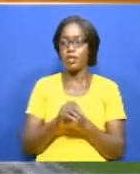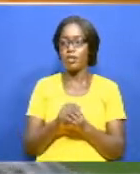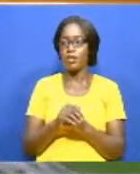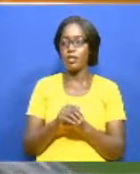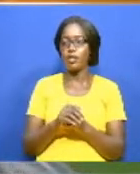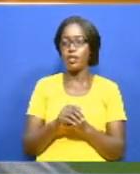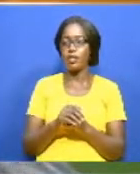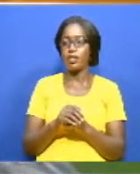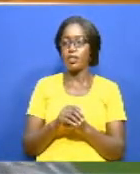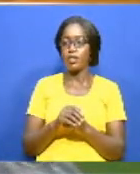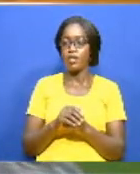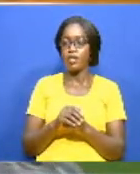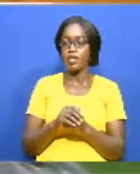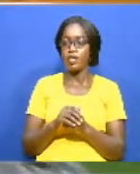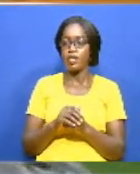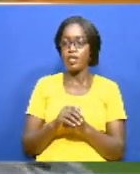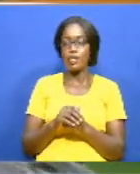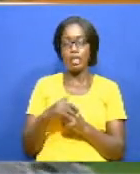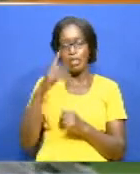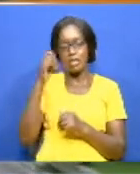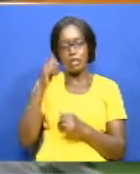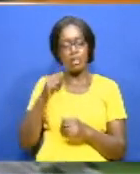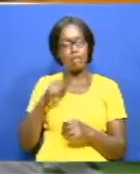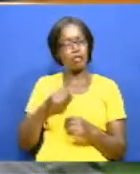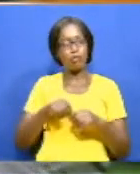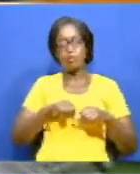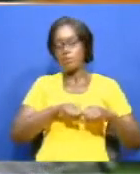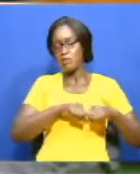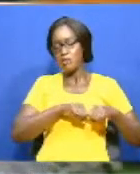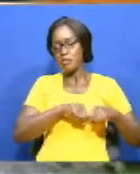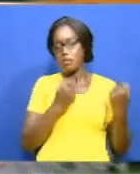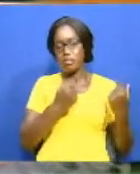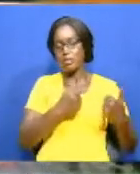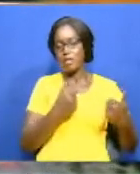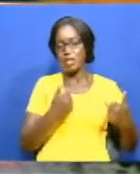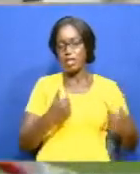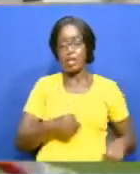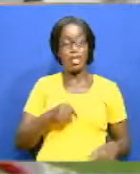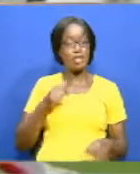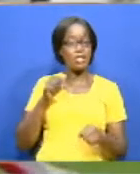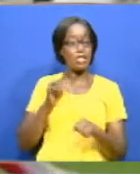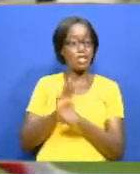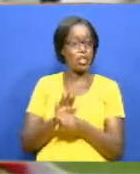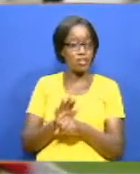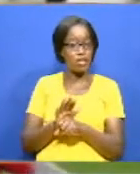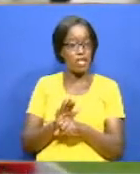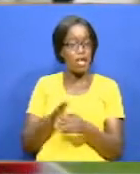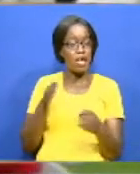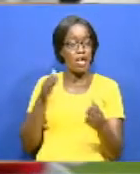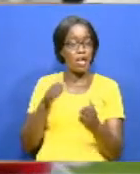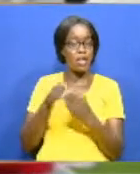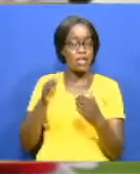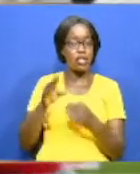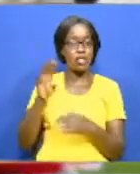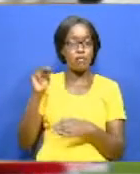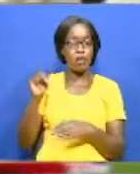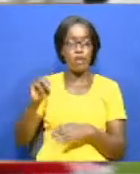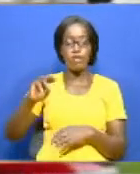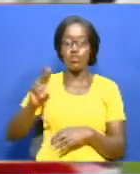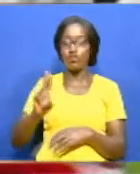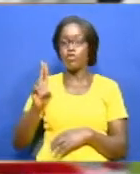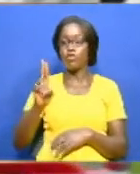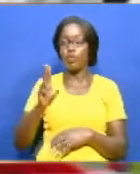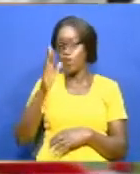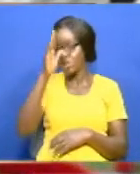Wolves' Europa League dream came to a heartbreaking end as Sevilla booked a semi-final against Manchester United on Sunday with a late winner